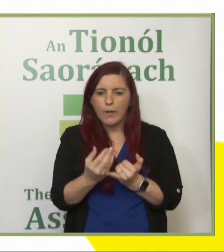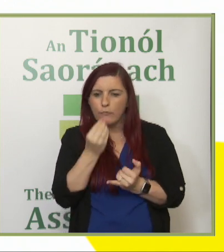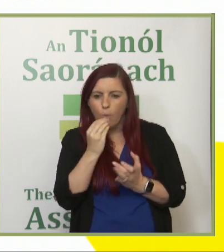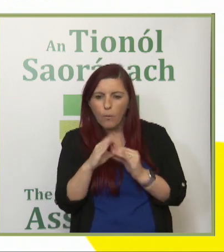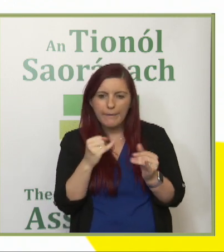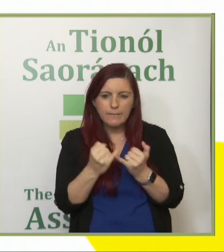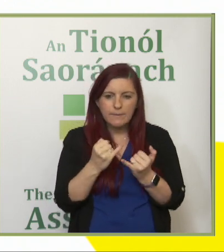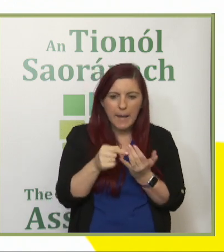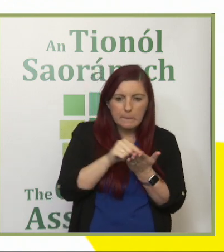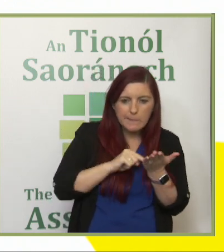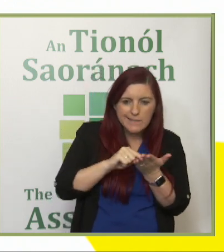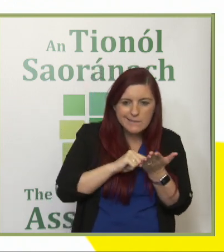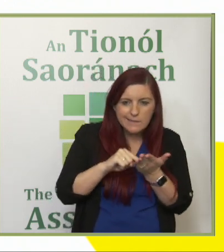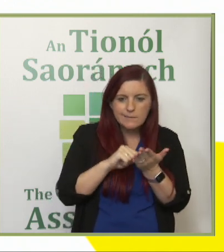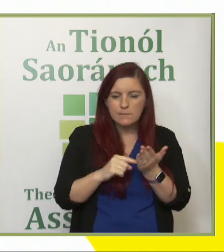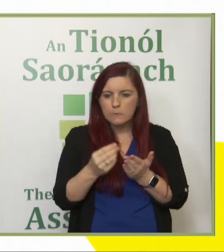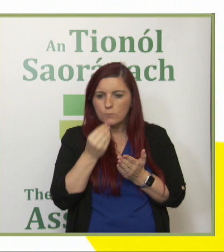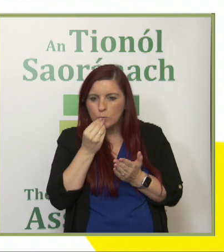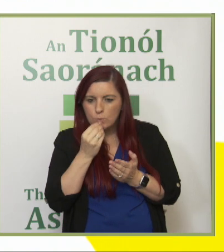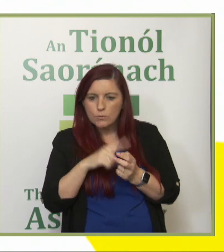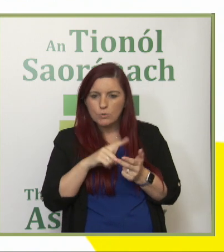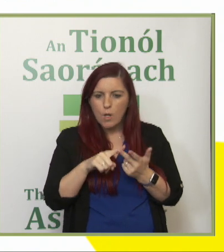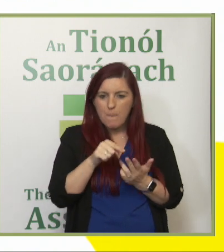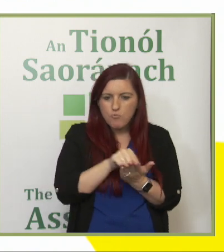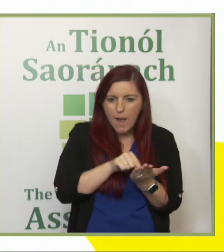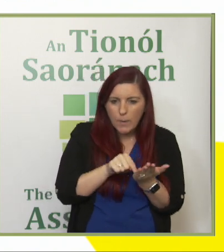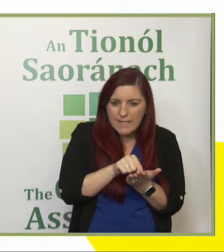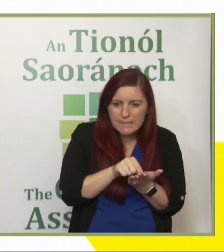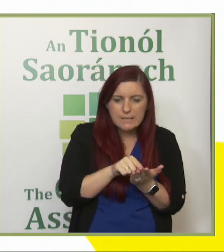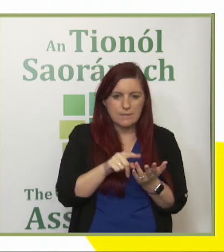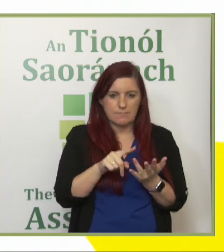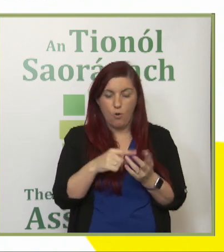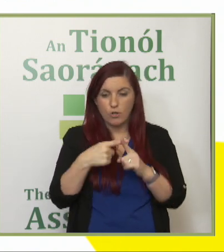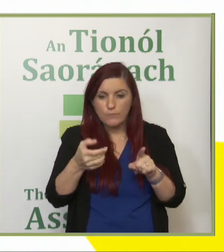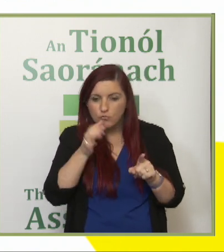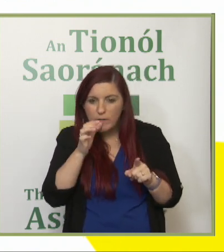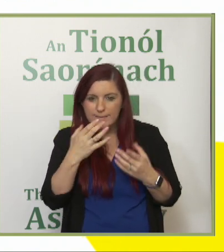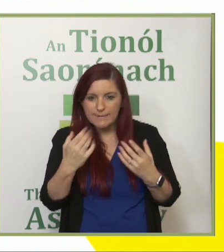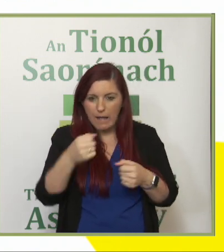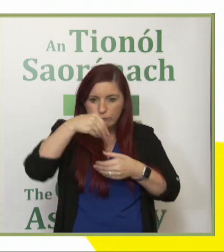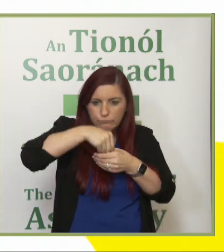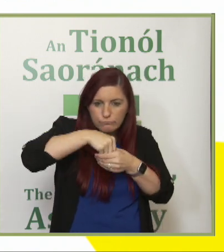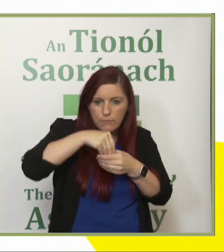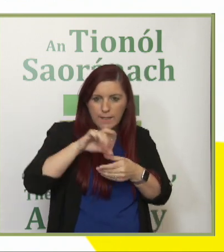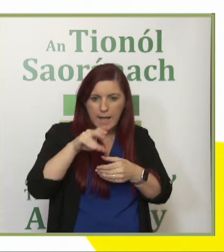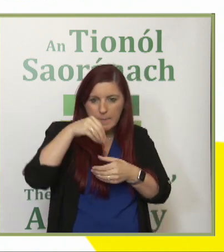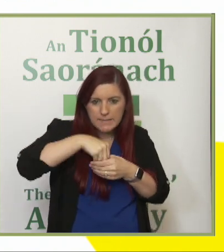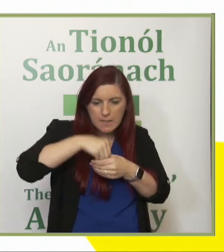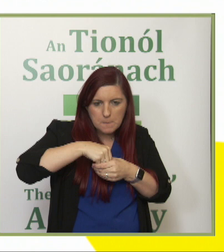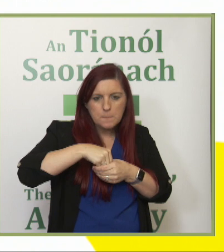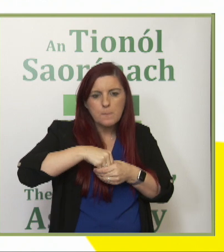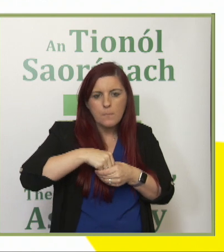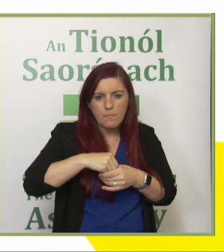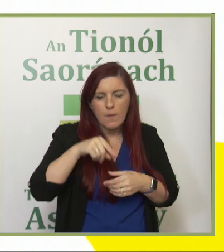as biscuits, sweets, brownies, or drinks that contain cannabis. And these have emerged in recent years and are particularly popular